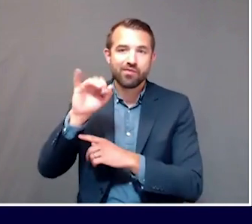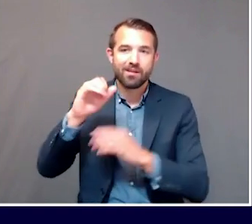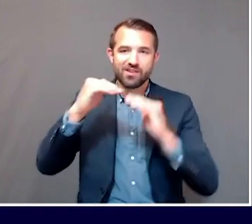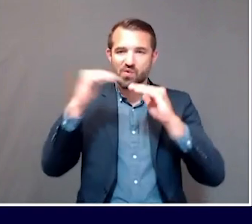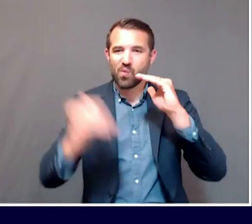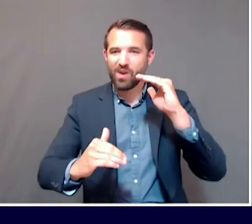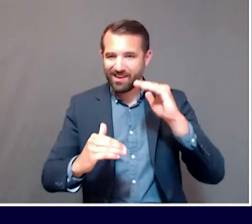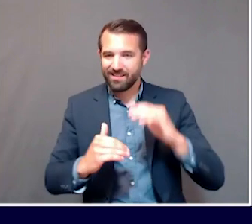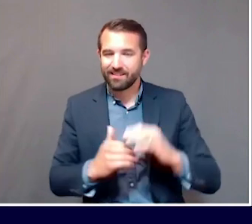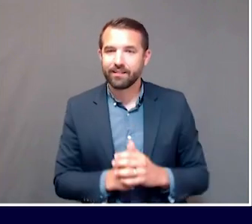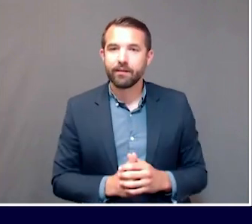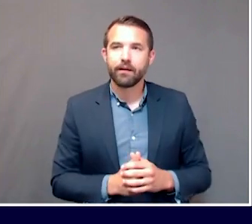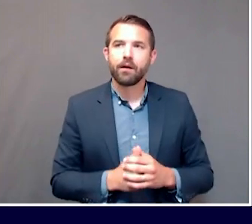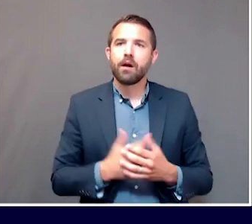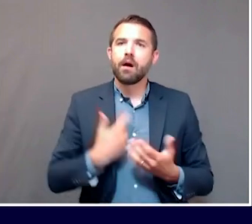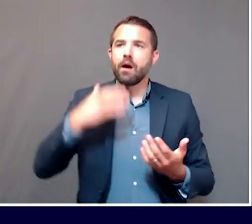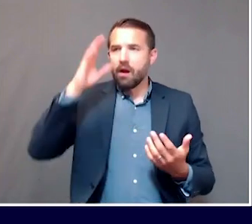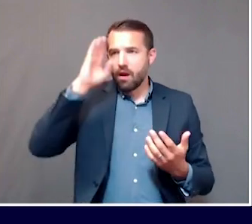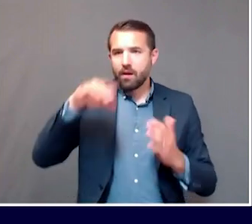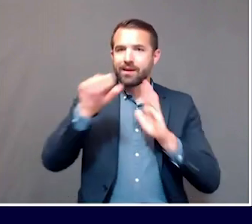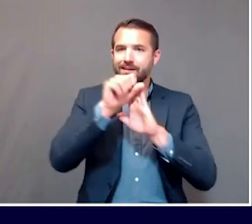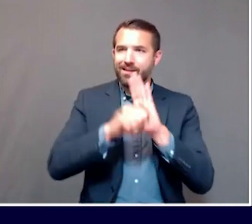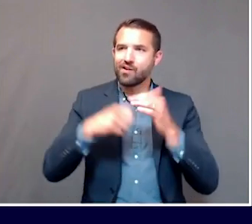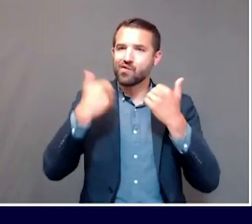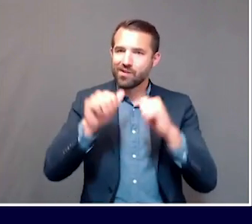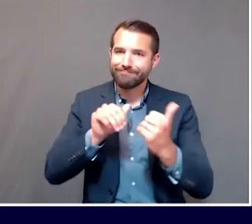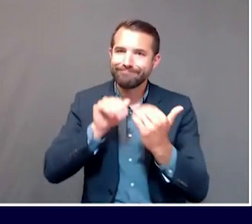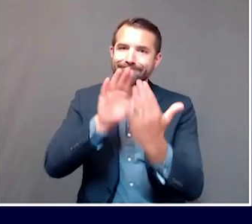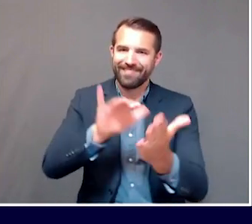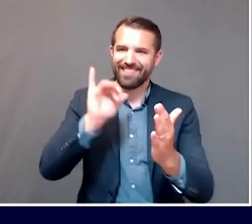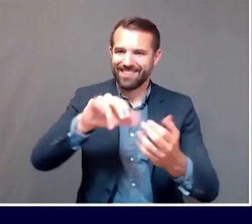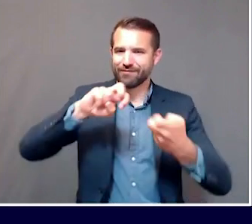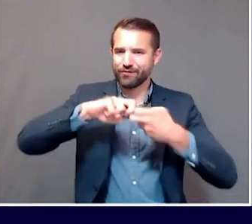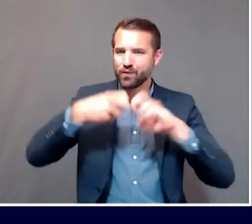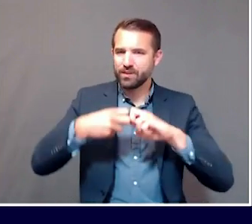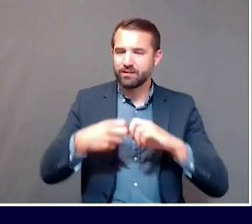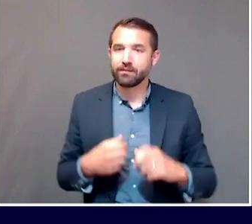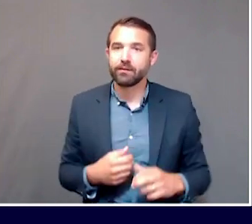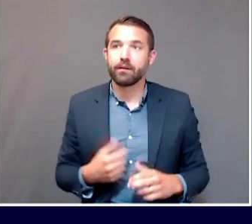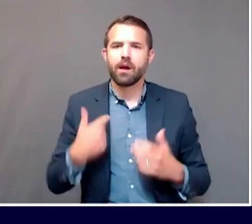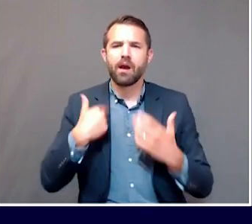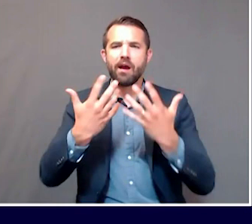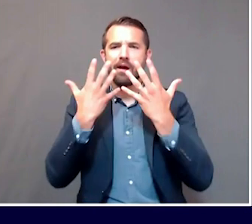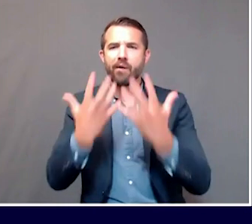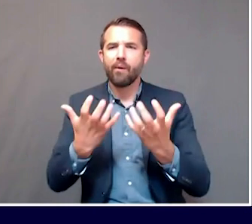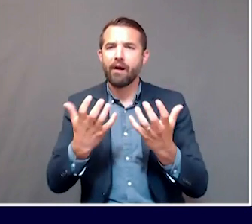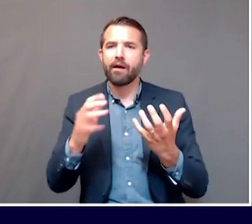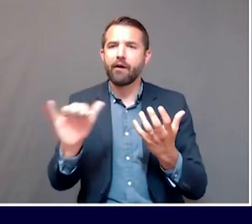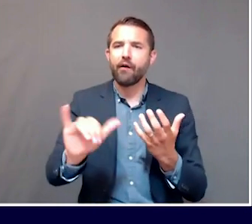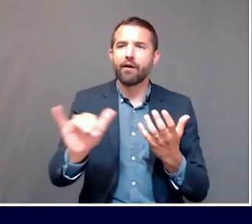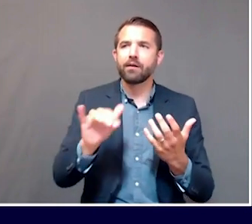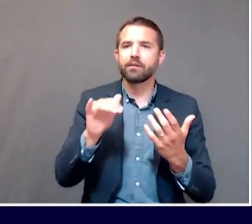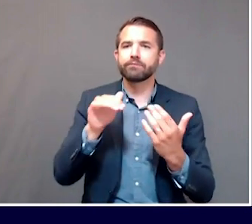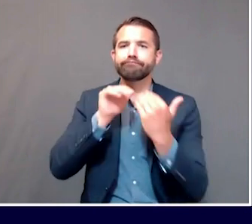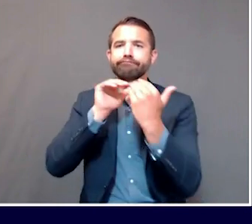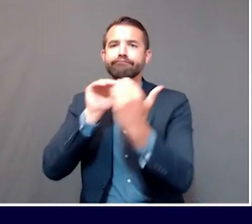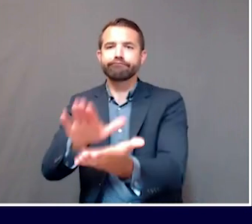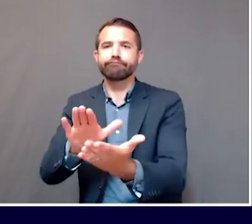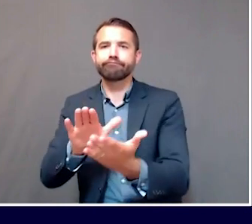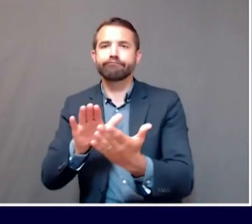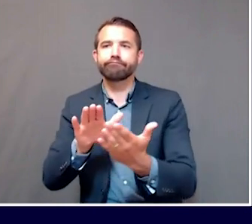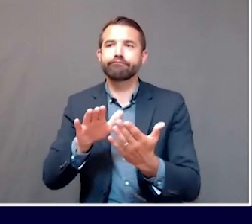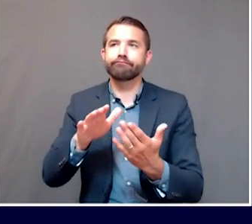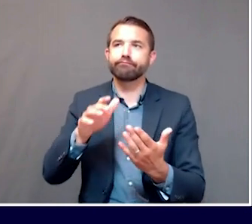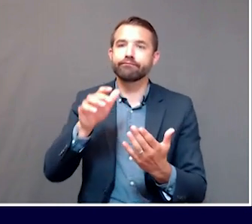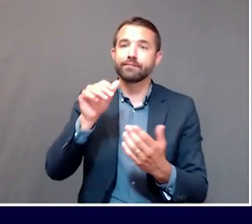to try and mitigate that. I did want to also address, however, that yesterday